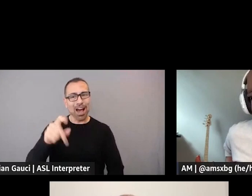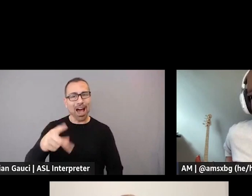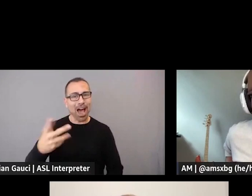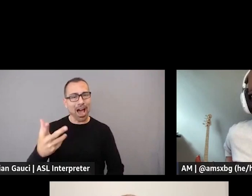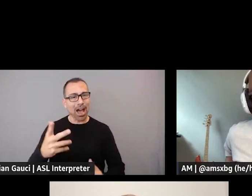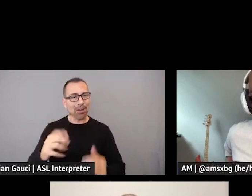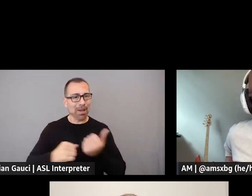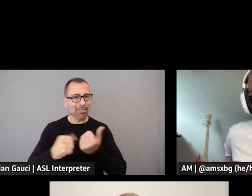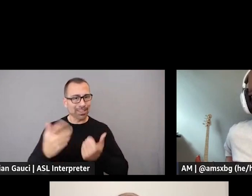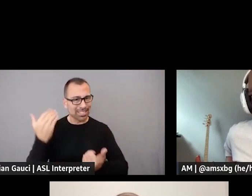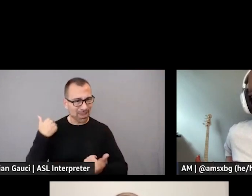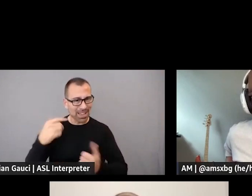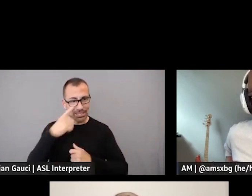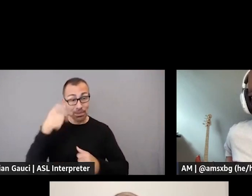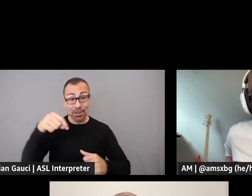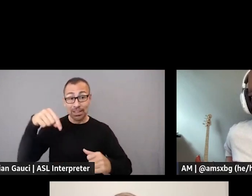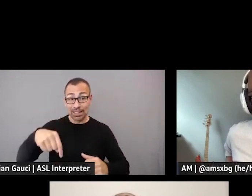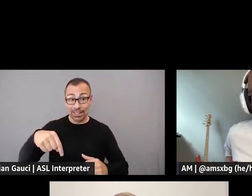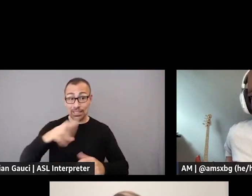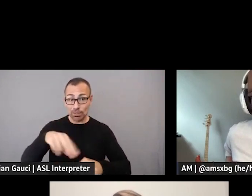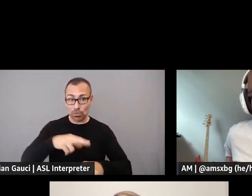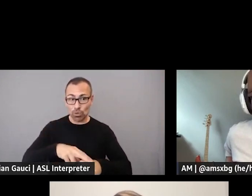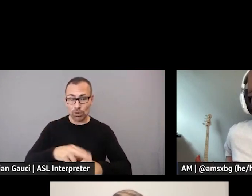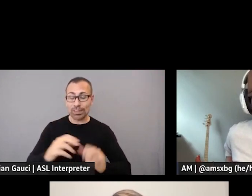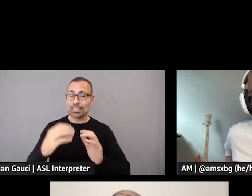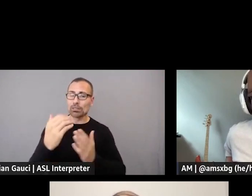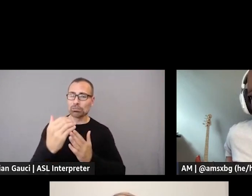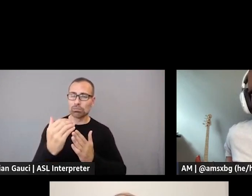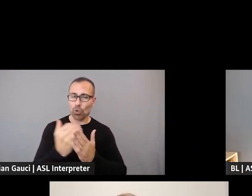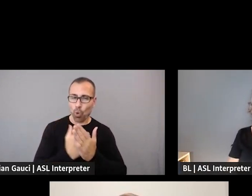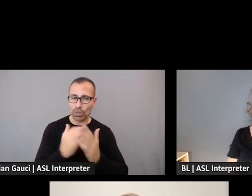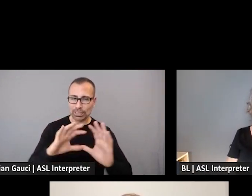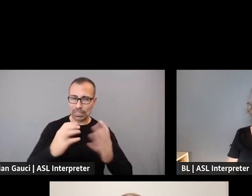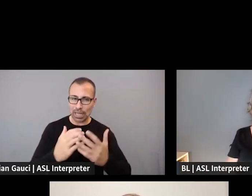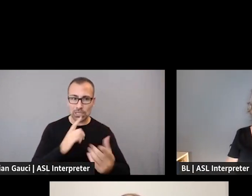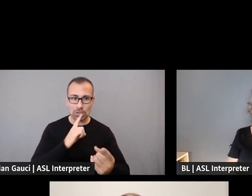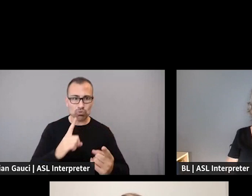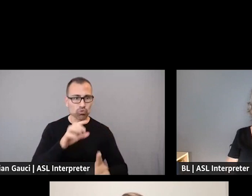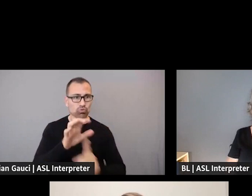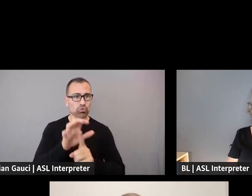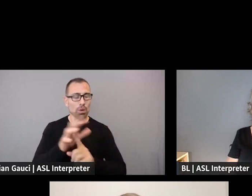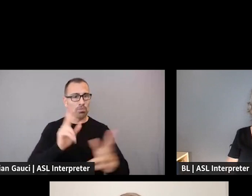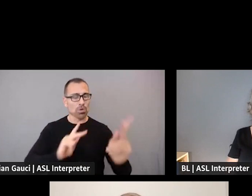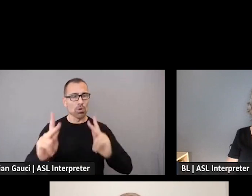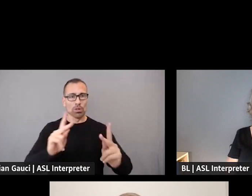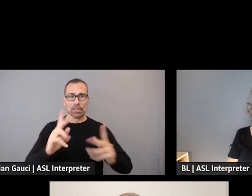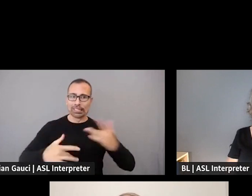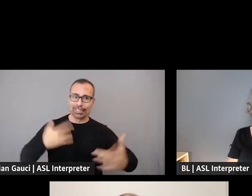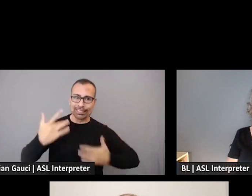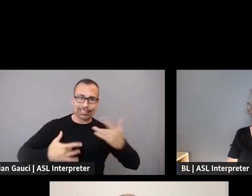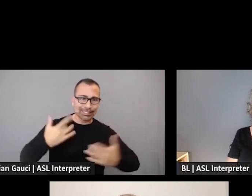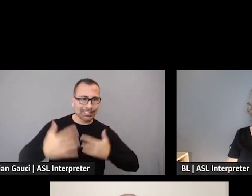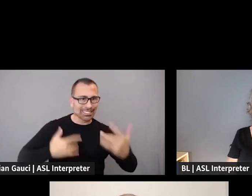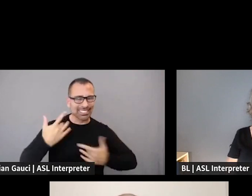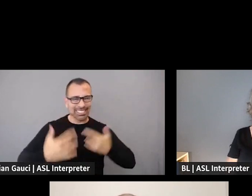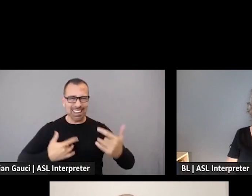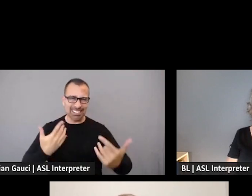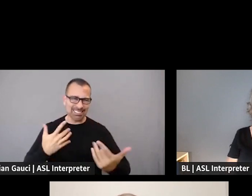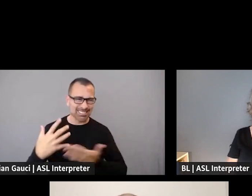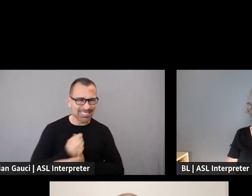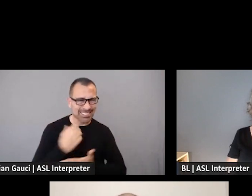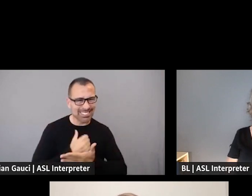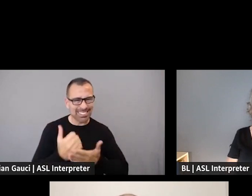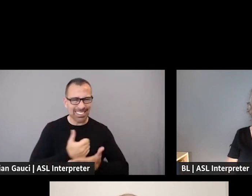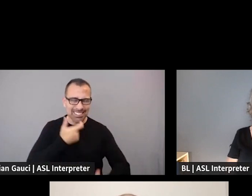has been one of the most popular that we've ever put out there. Folks are so excited to get the knowledge and